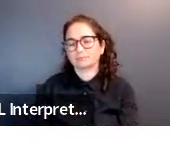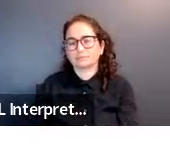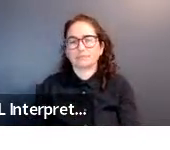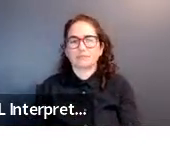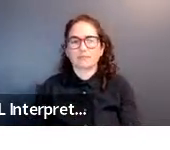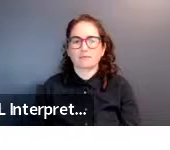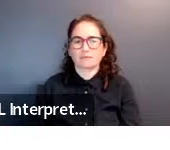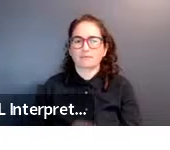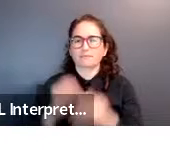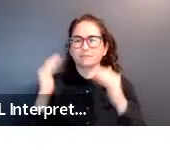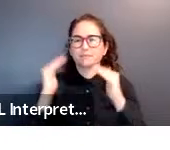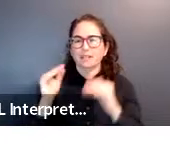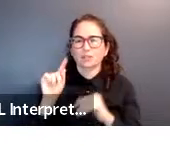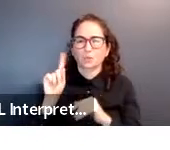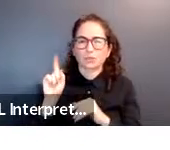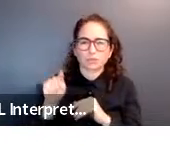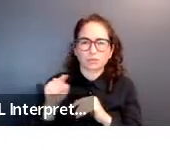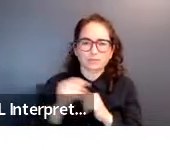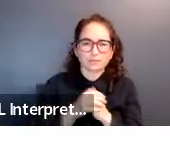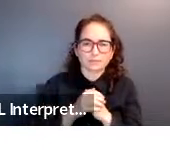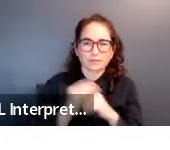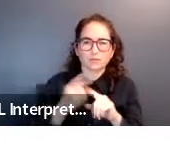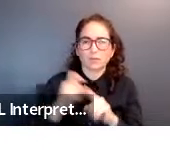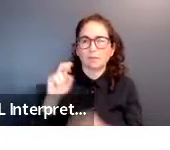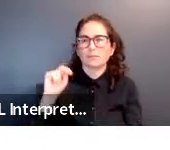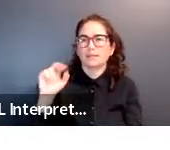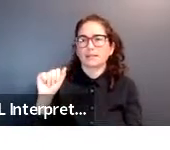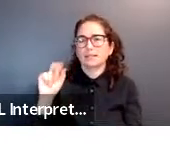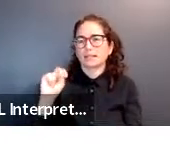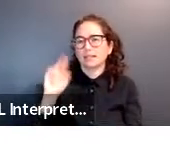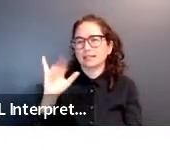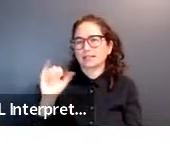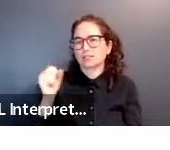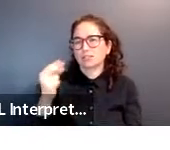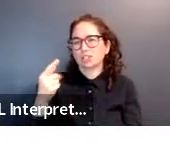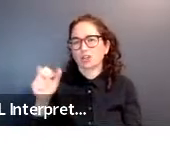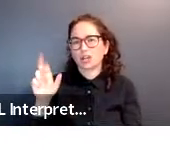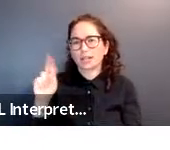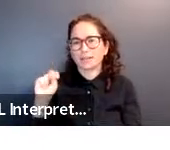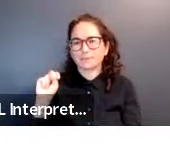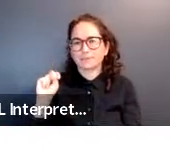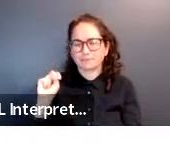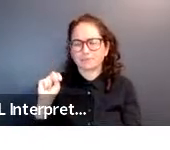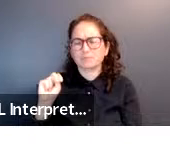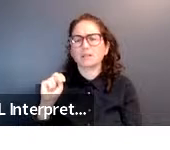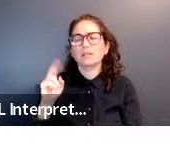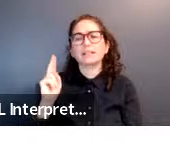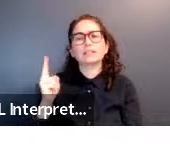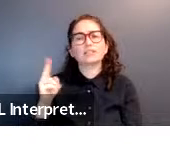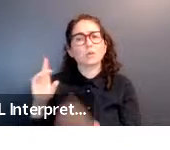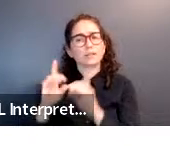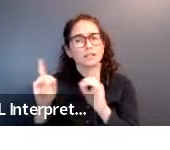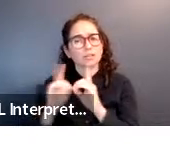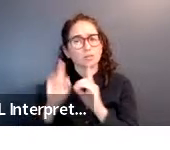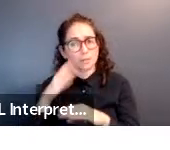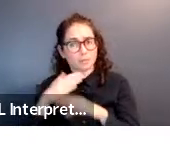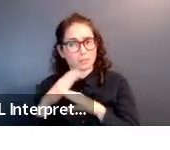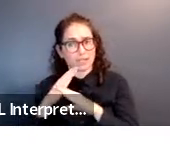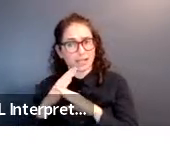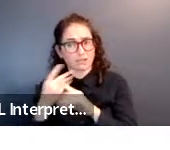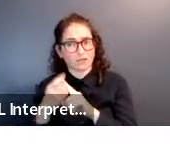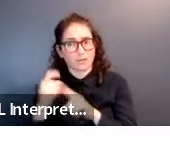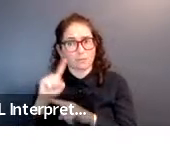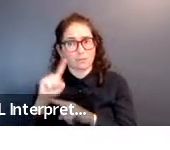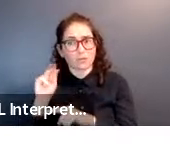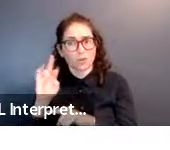The next question from Nancy Sheeran. Will historic districts be protected from